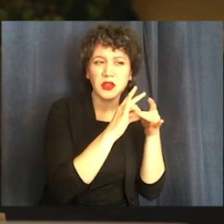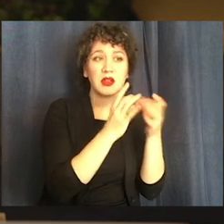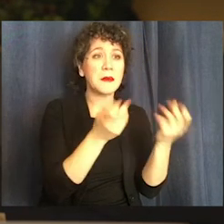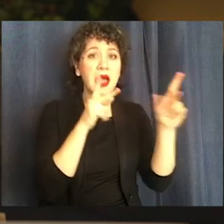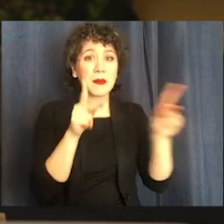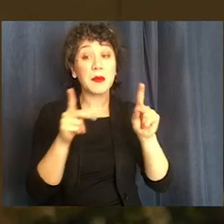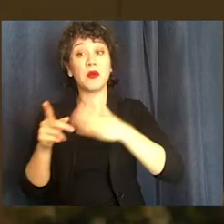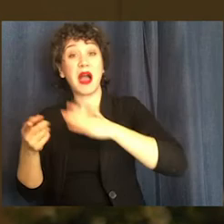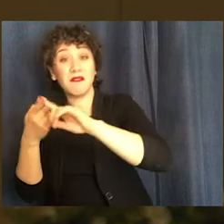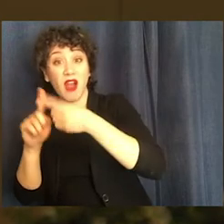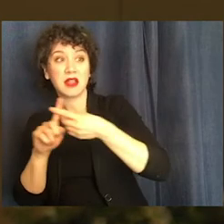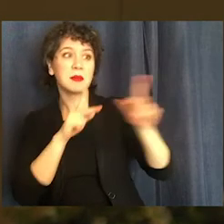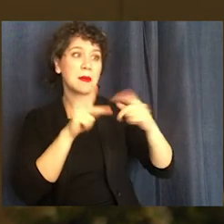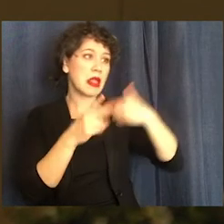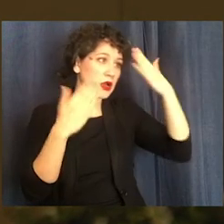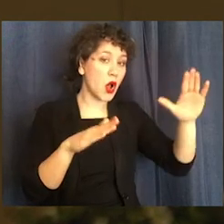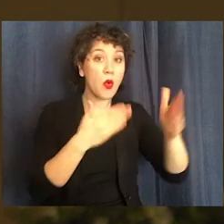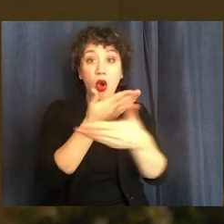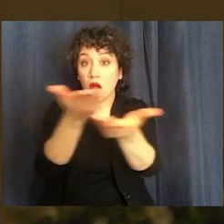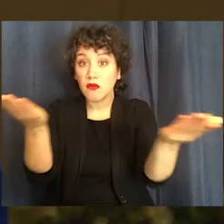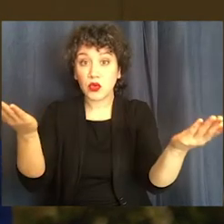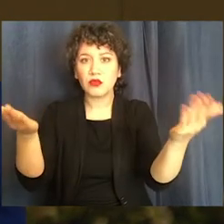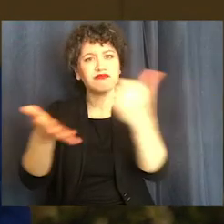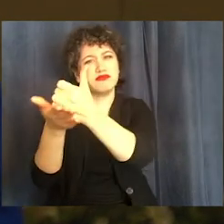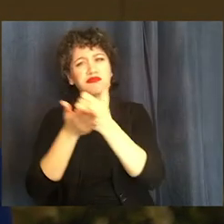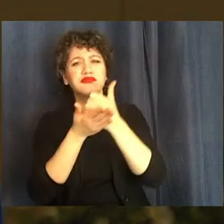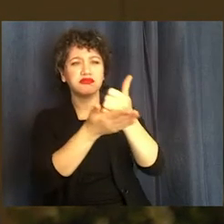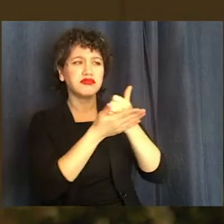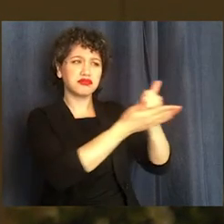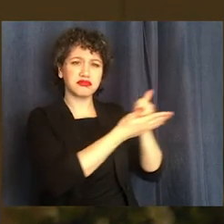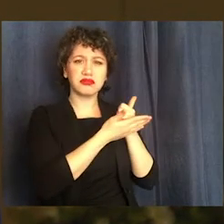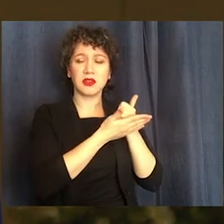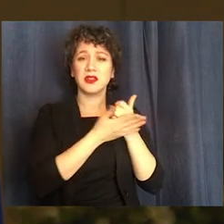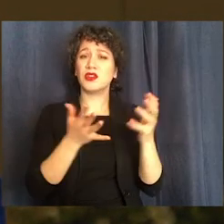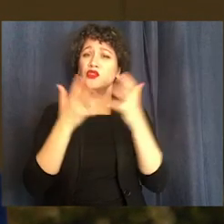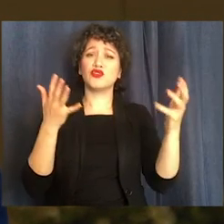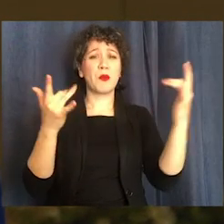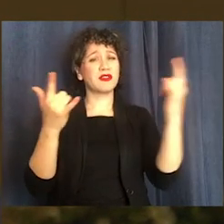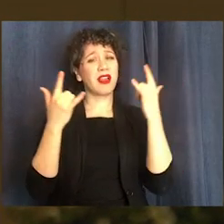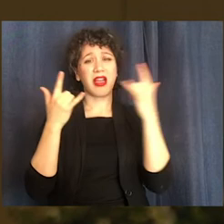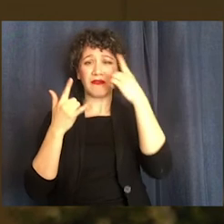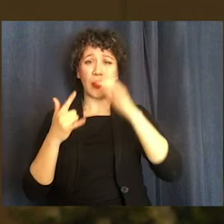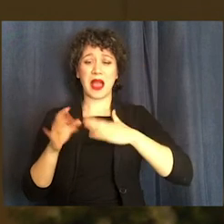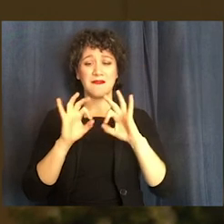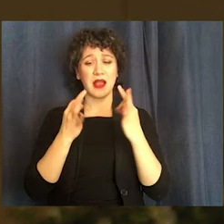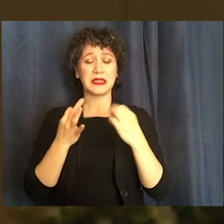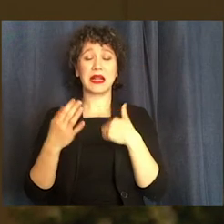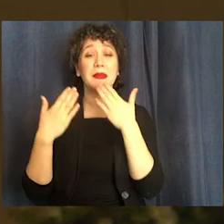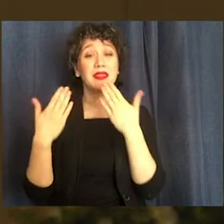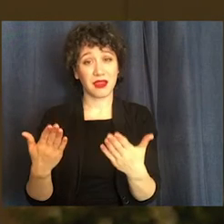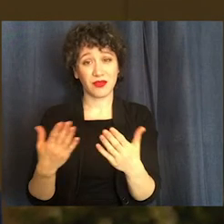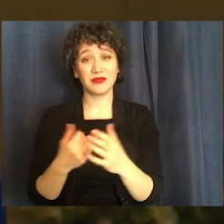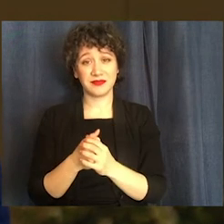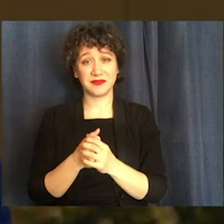thankful. Next year, we are going to new places, going on new adventures with new people. With that being said, I am